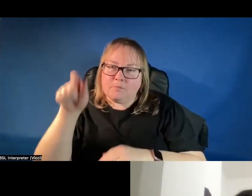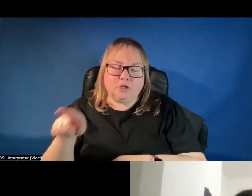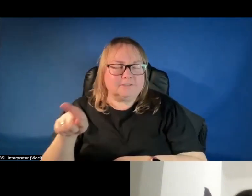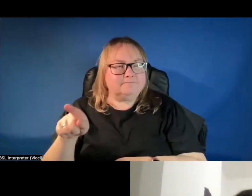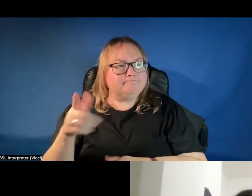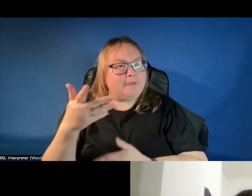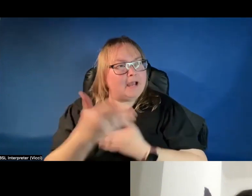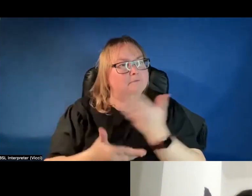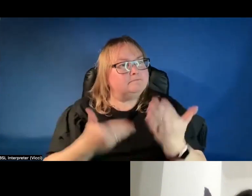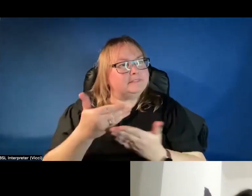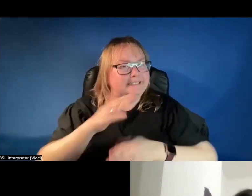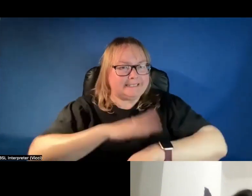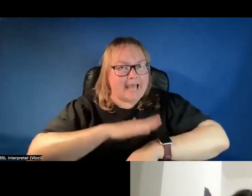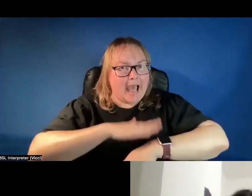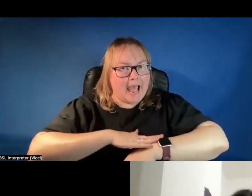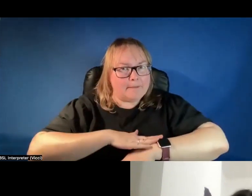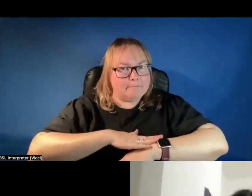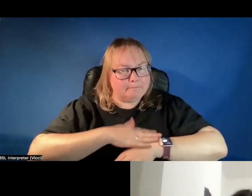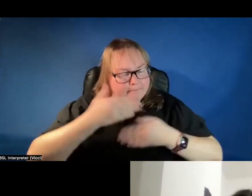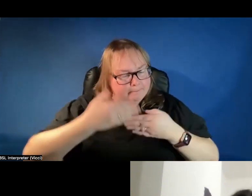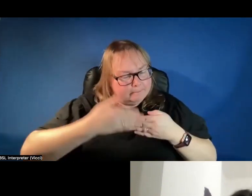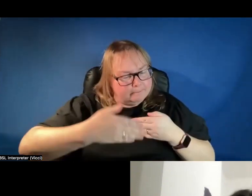ourselves